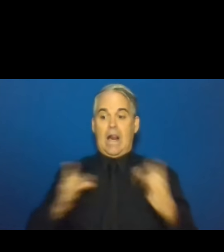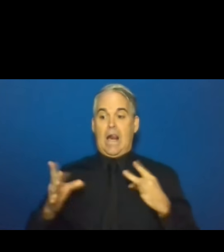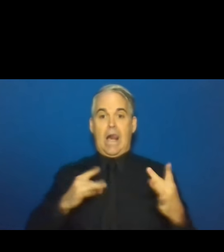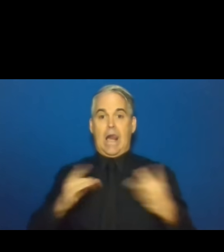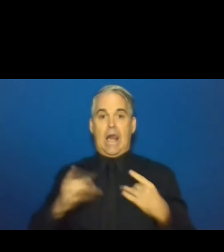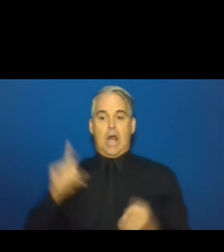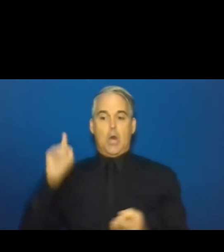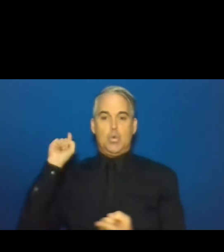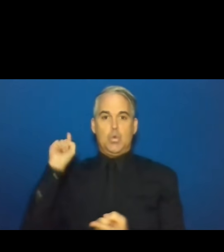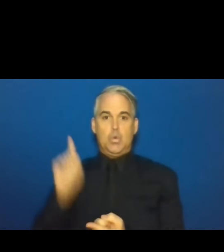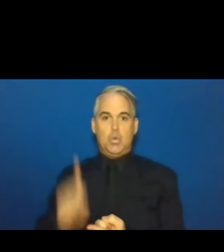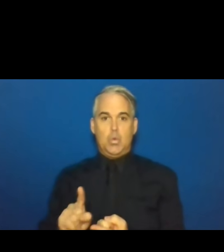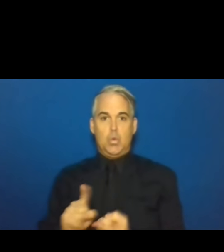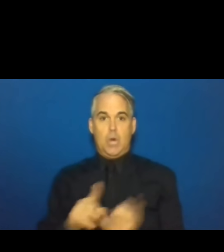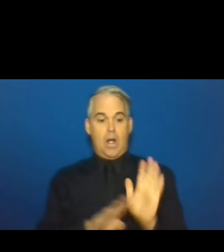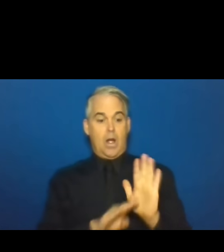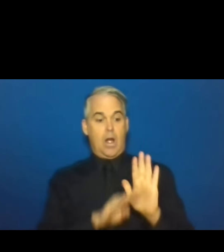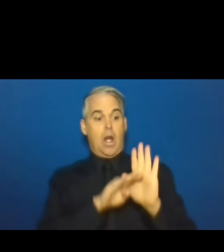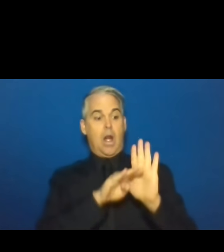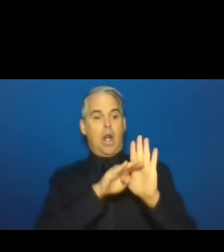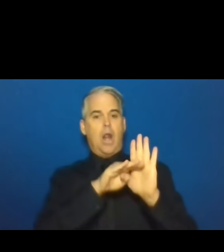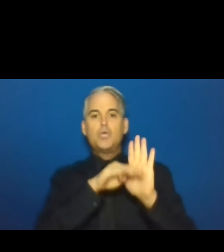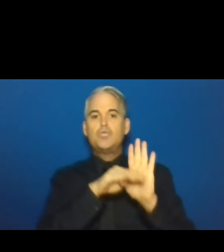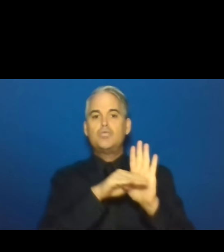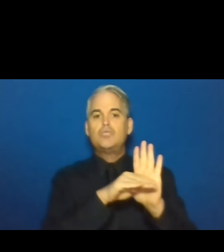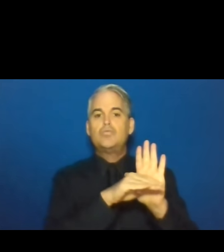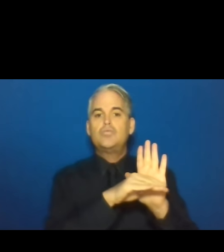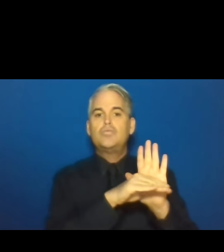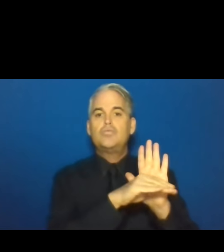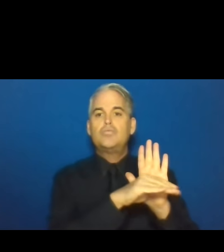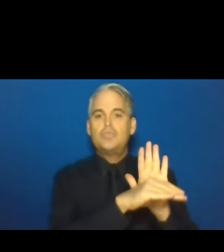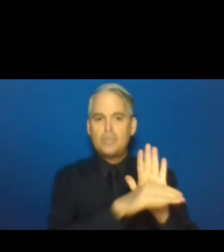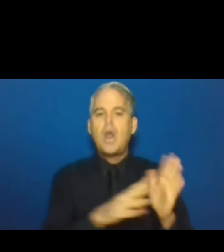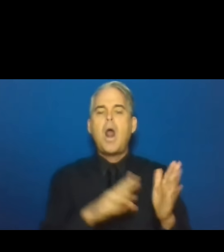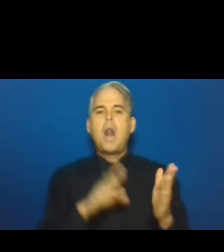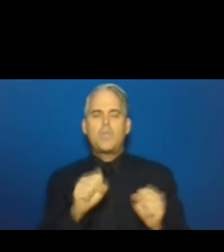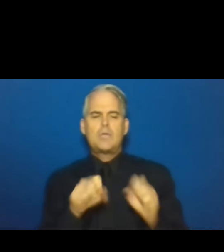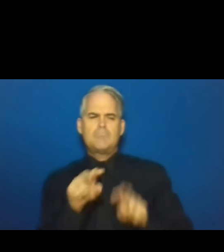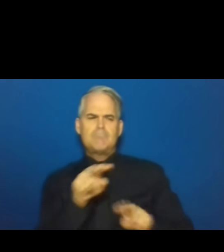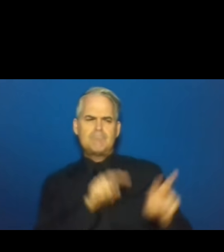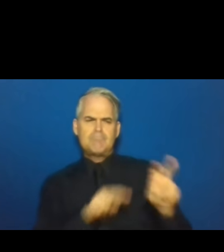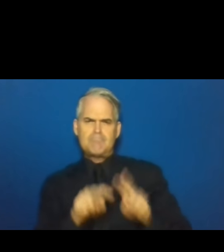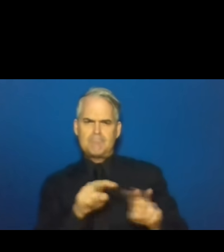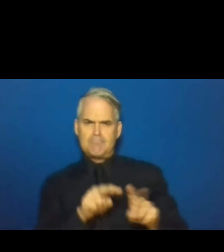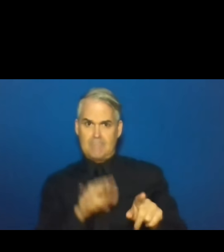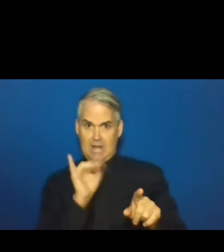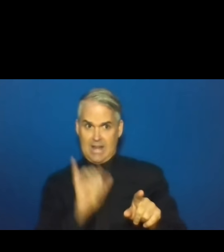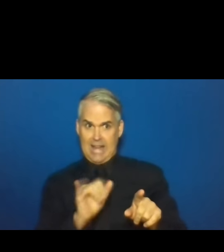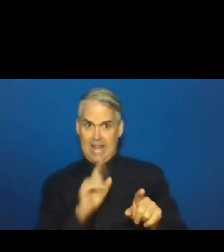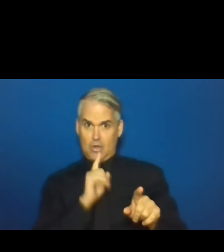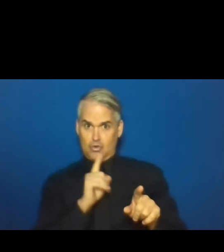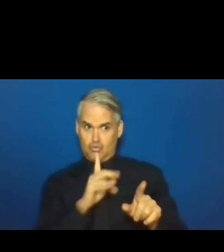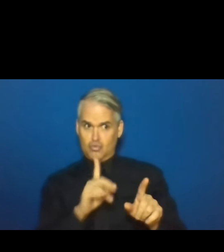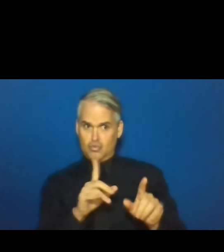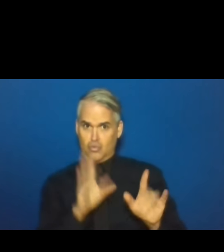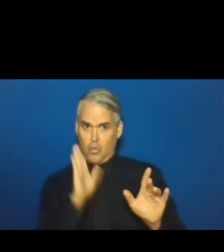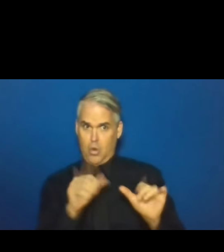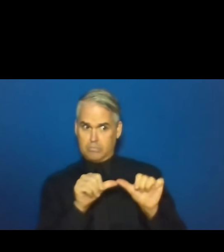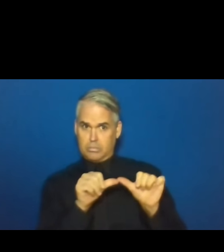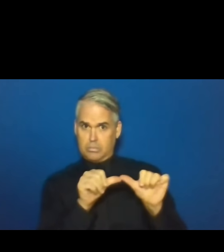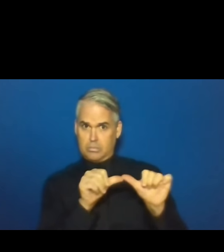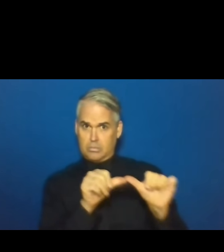we will make an evaluation of whether it's a consistent trend or whether we need more time under these restrictions to ensure that the